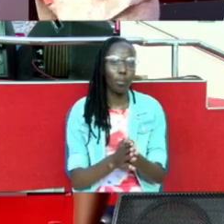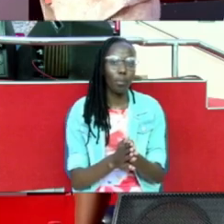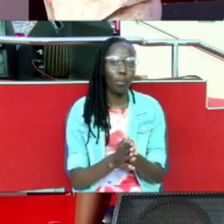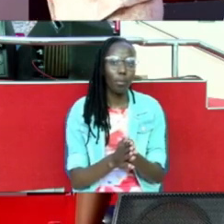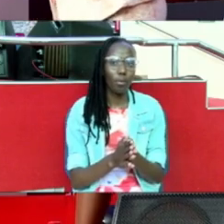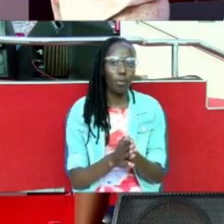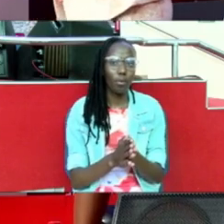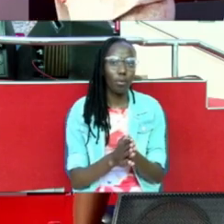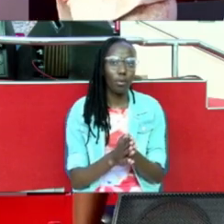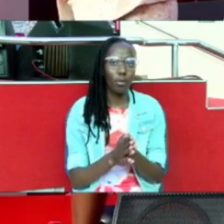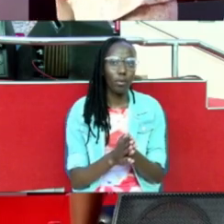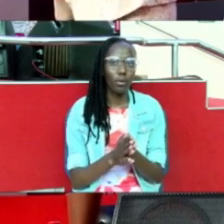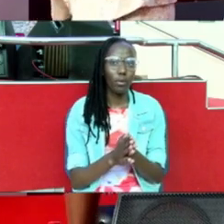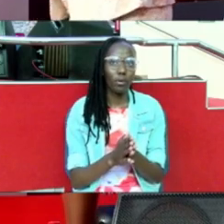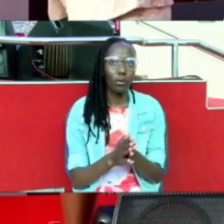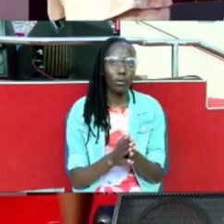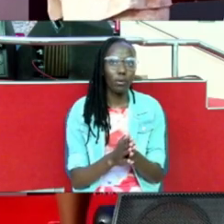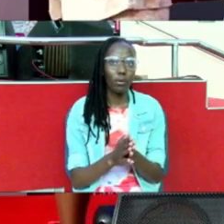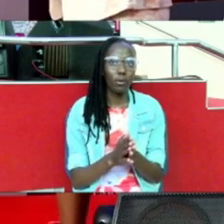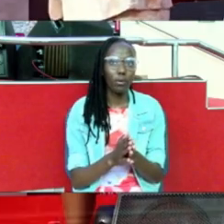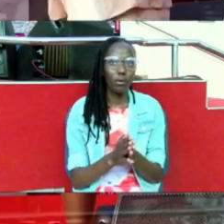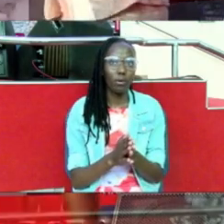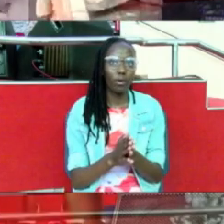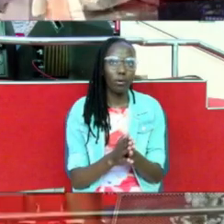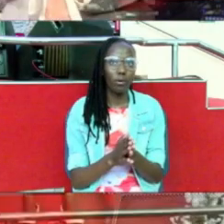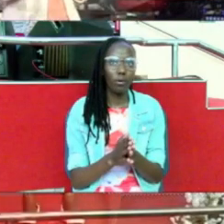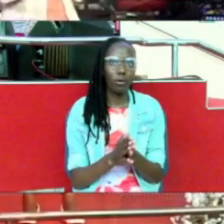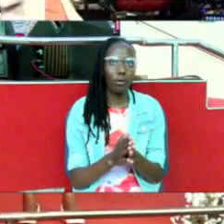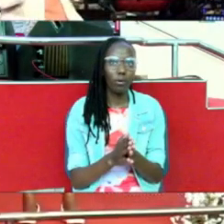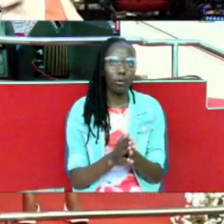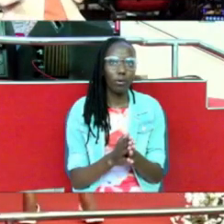He's our song changer, and you want to badrishia wimbo.